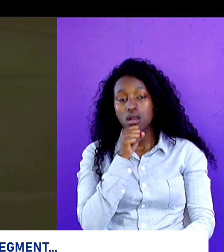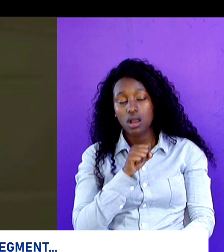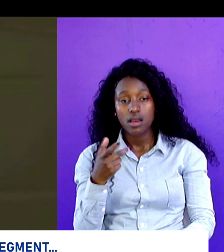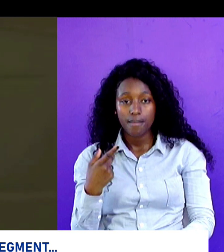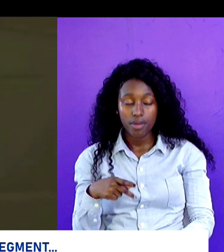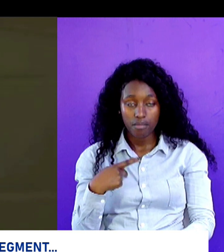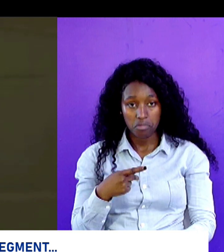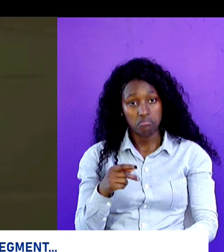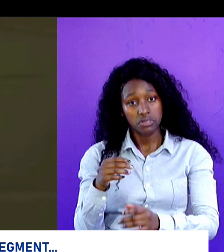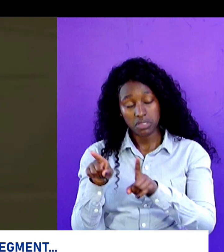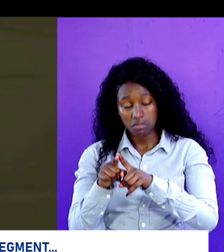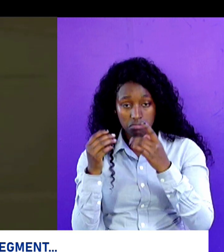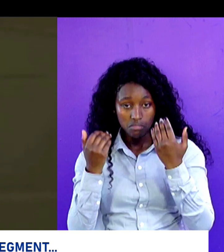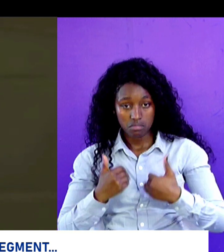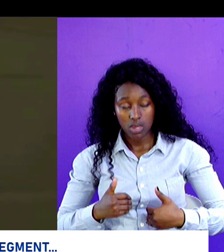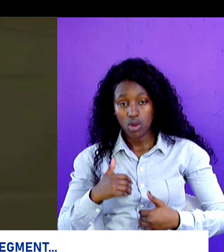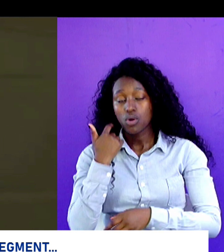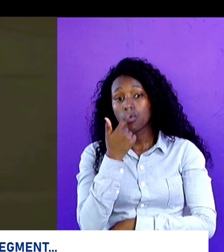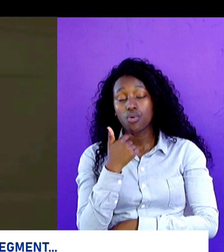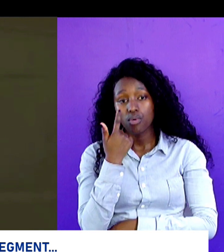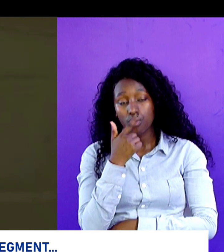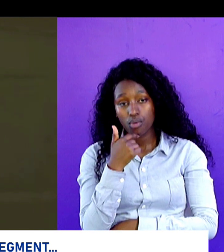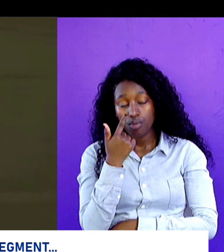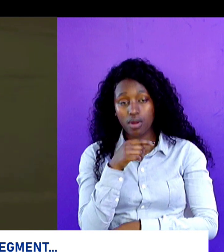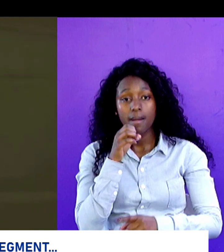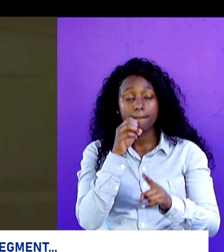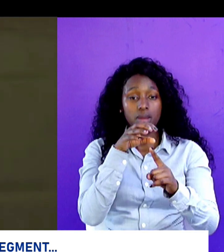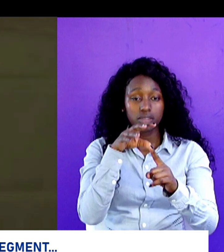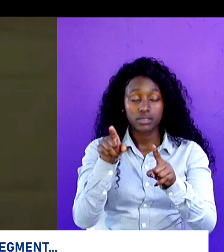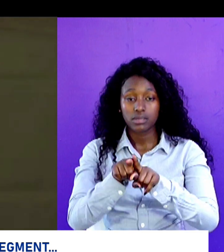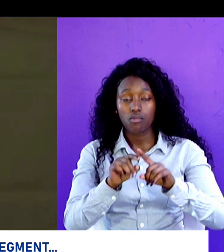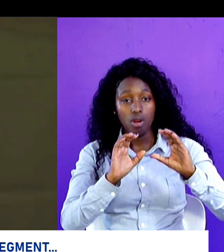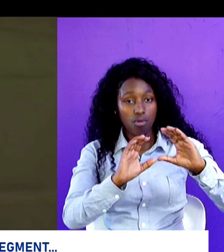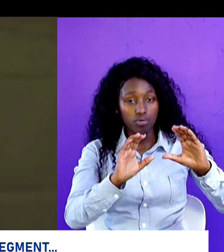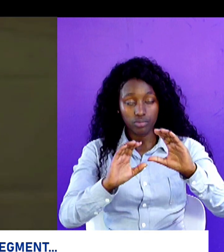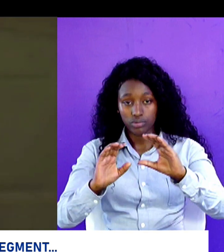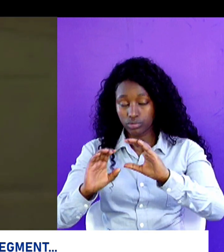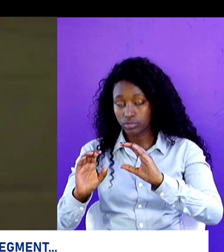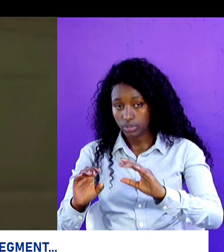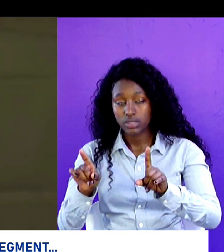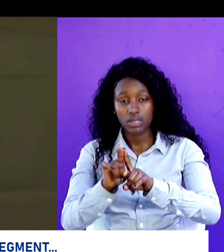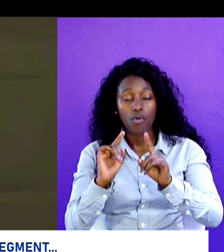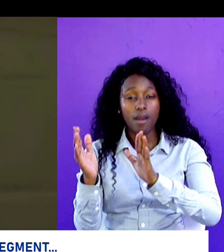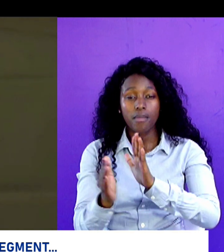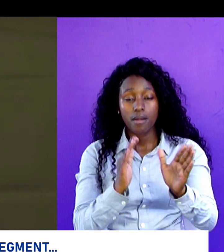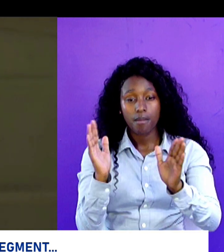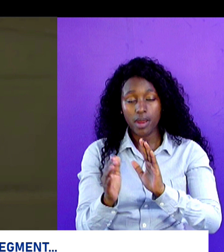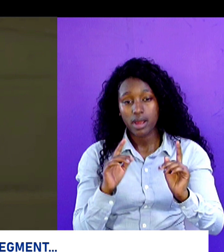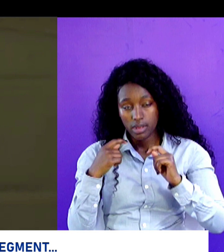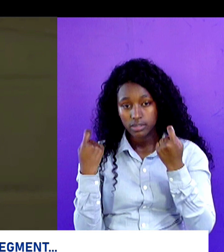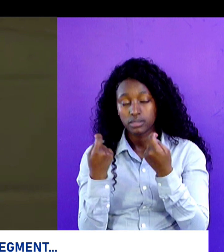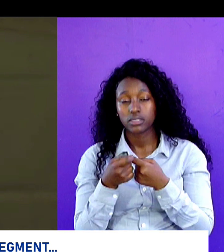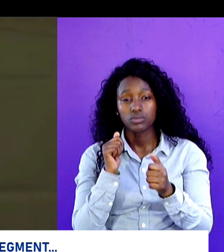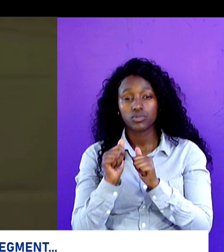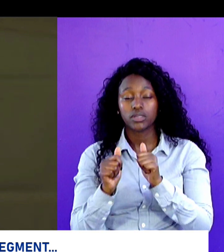myself who are basically mentors and coaches, and we are preparing the team that's